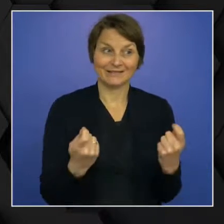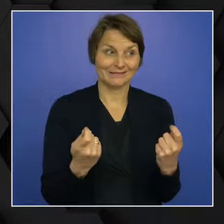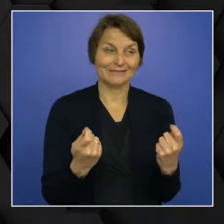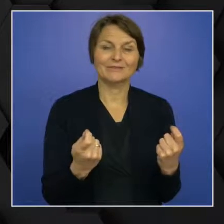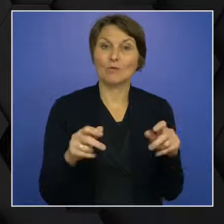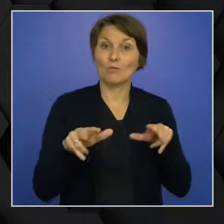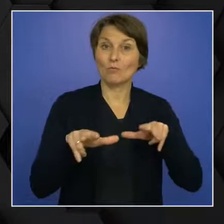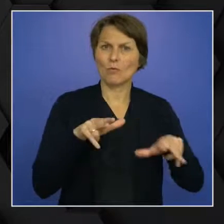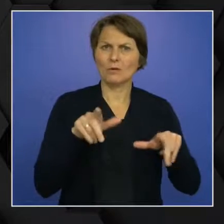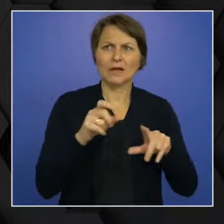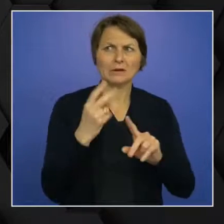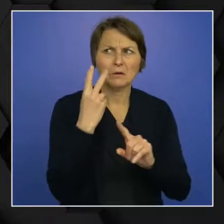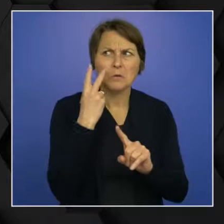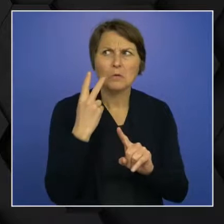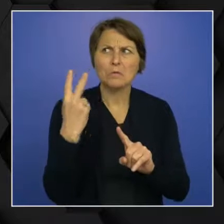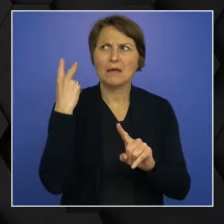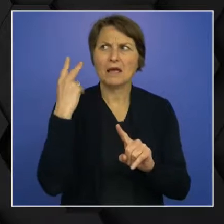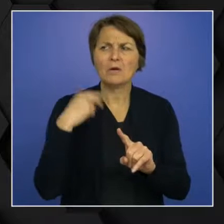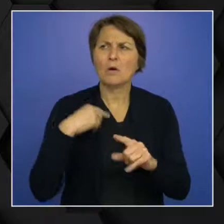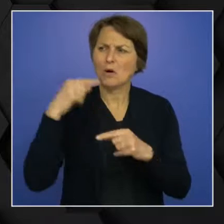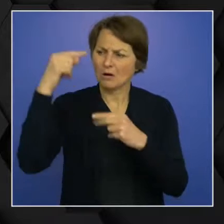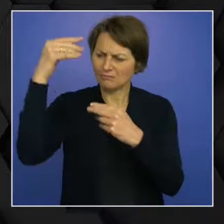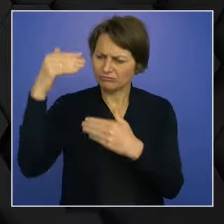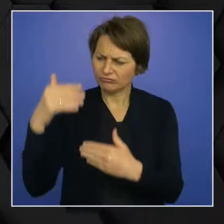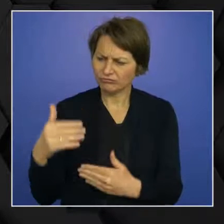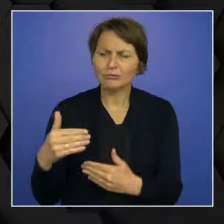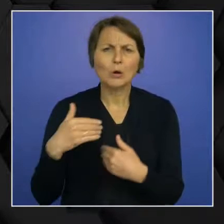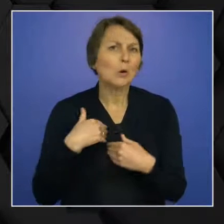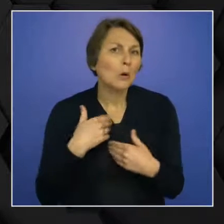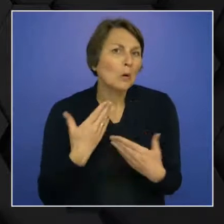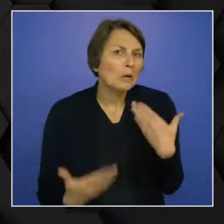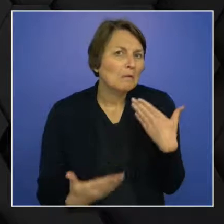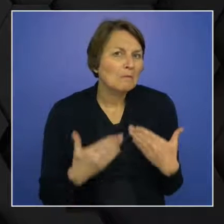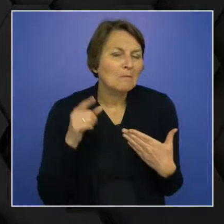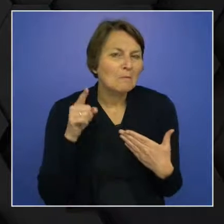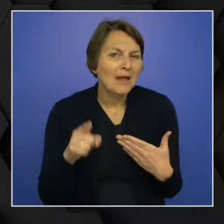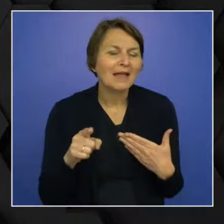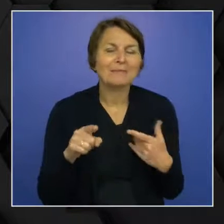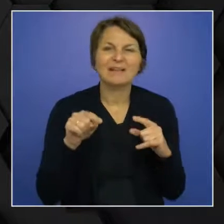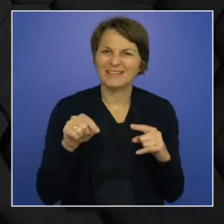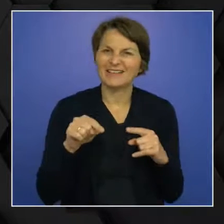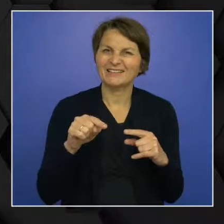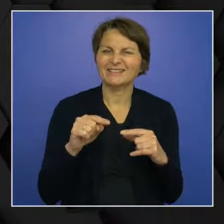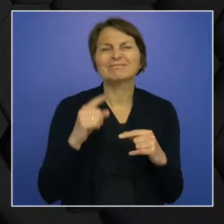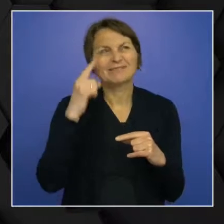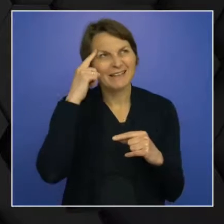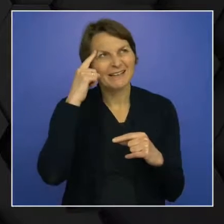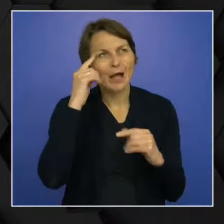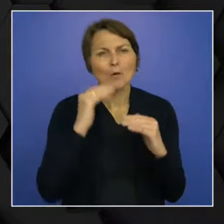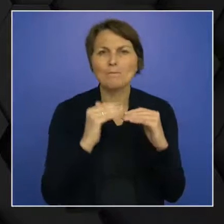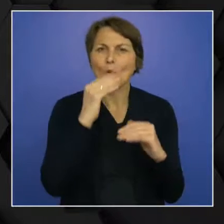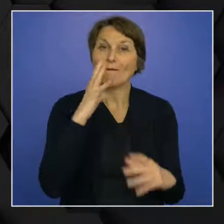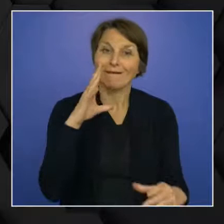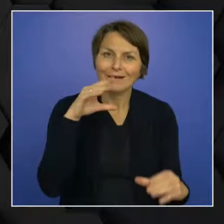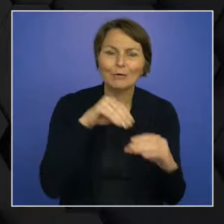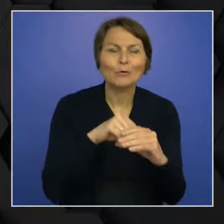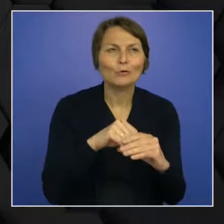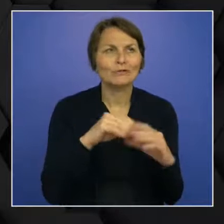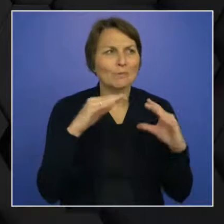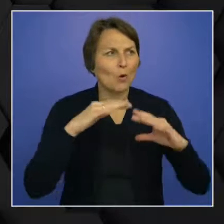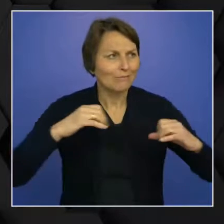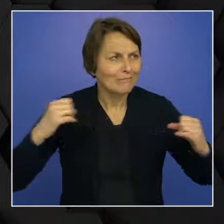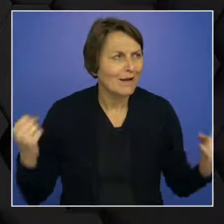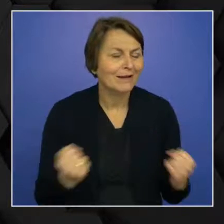event more inclusive, more energy, less energy, et cetera, et cetera. So that is fascinating, not just